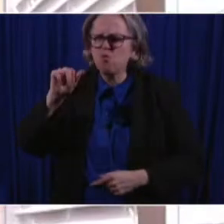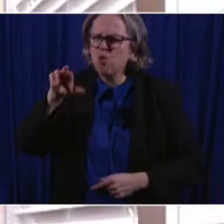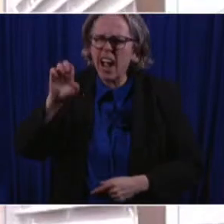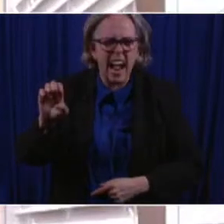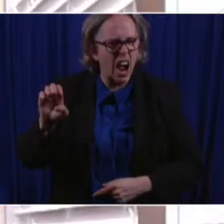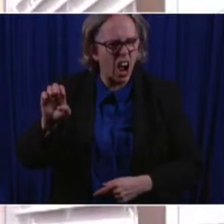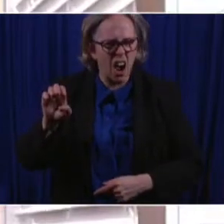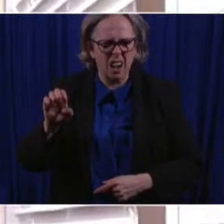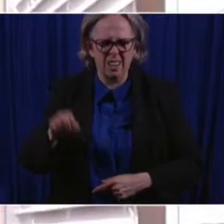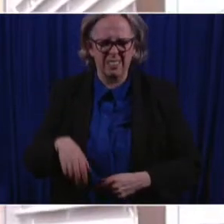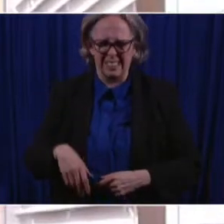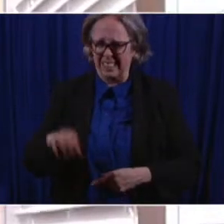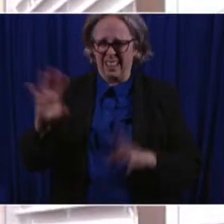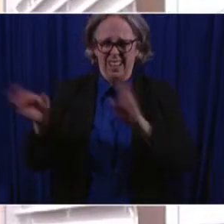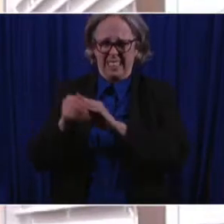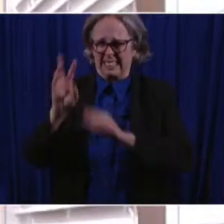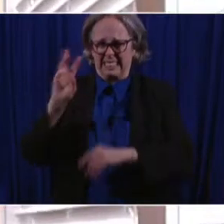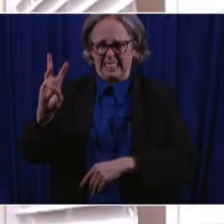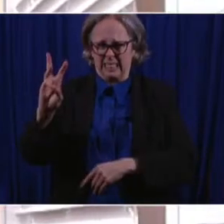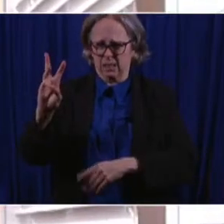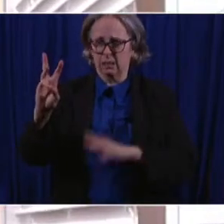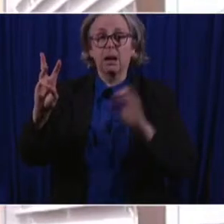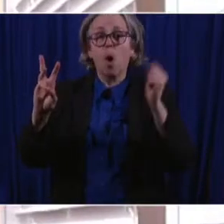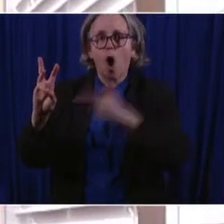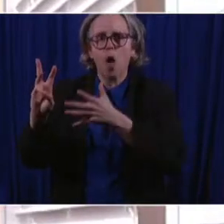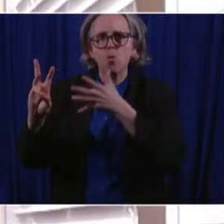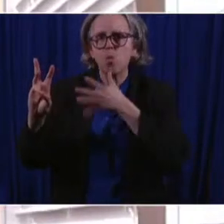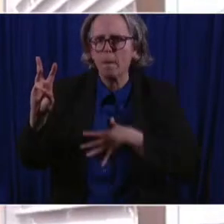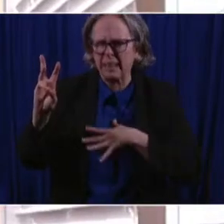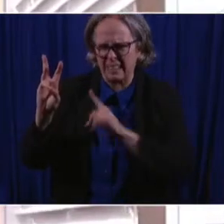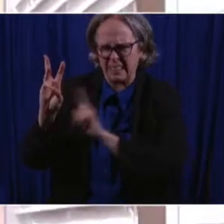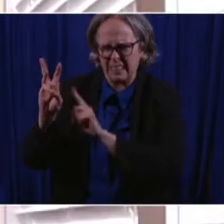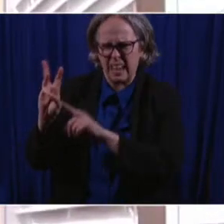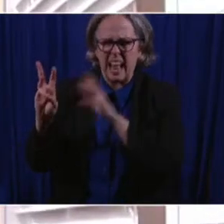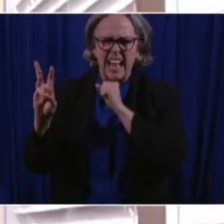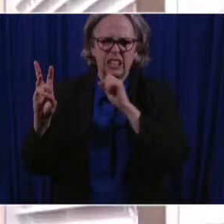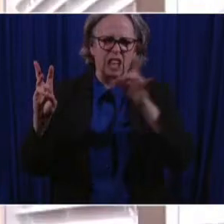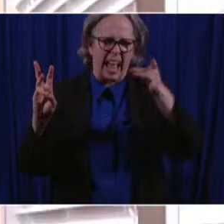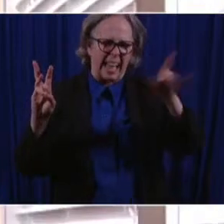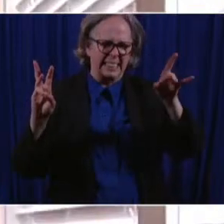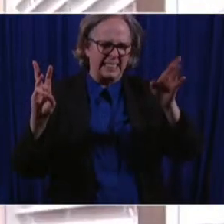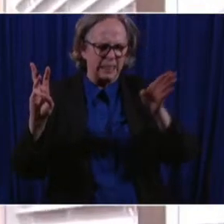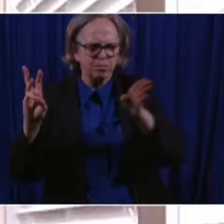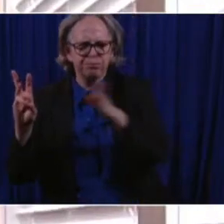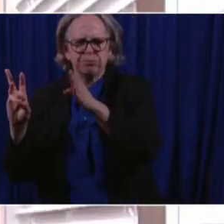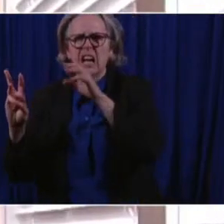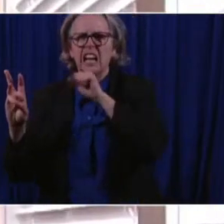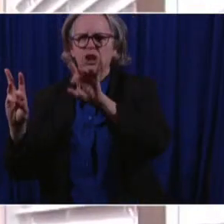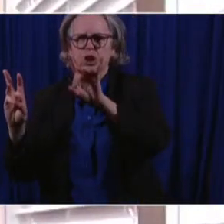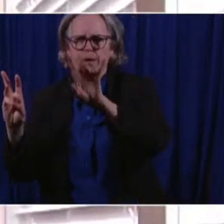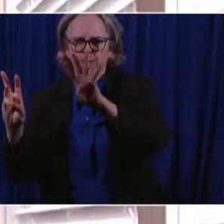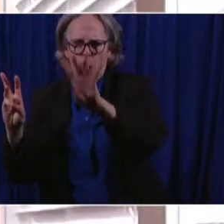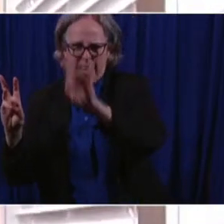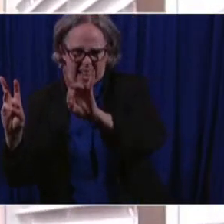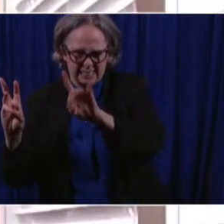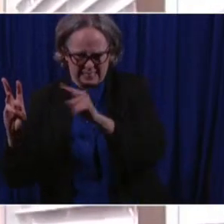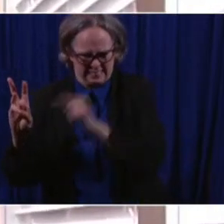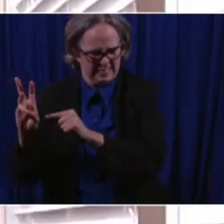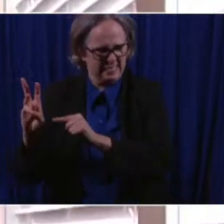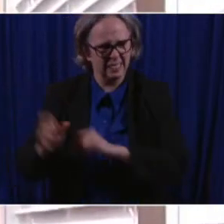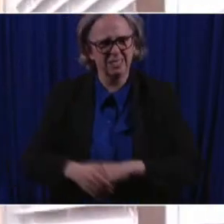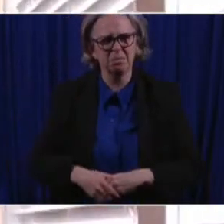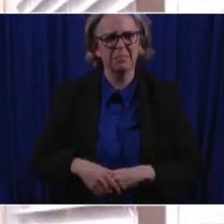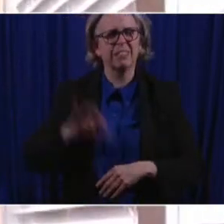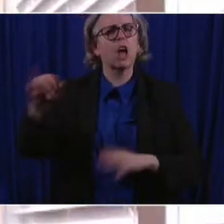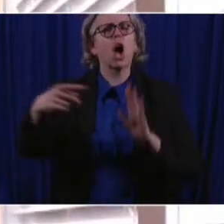in women ranging in age from 18 to 48. Their symptoms occurred 6 to 13